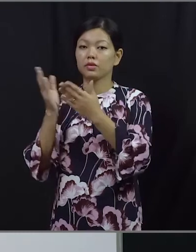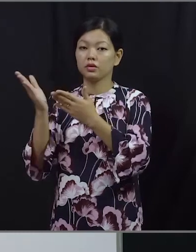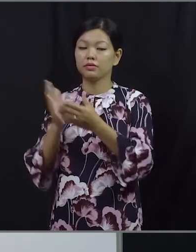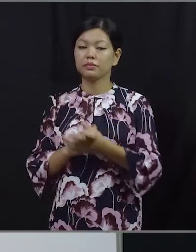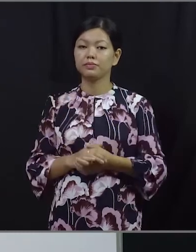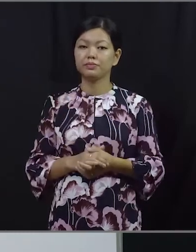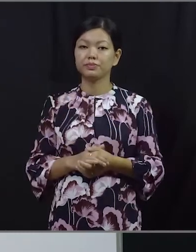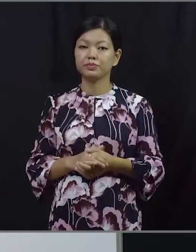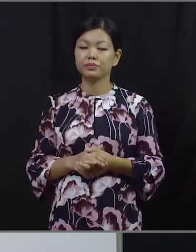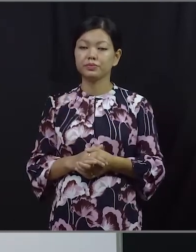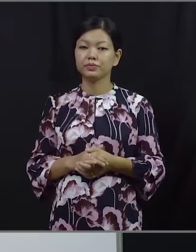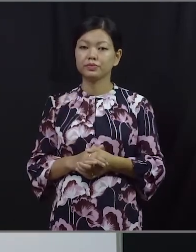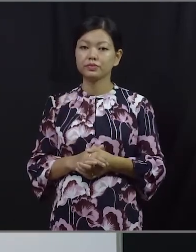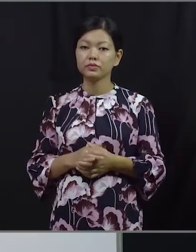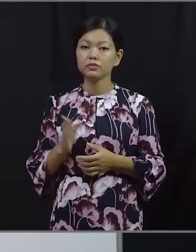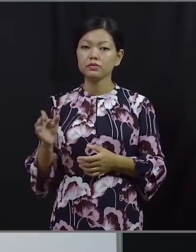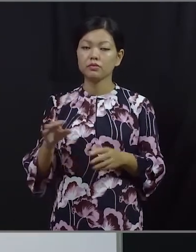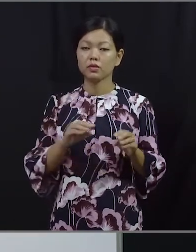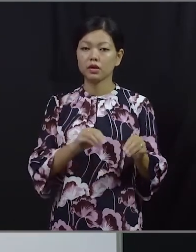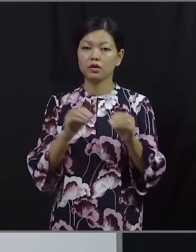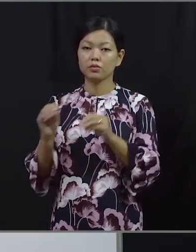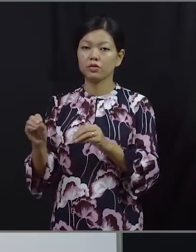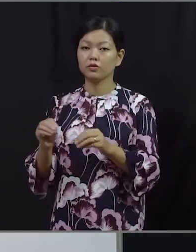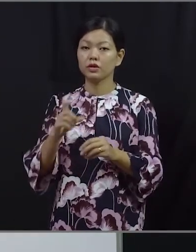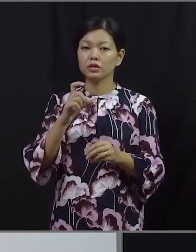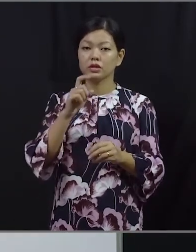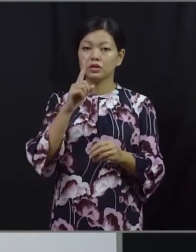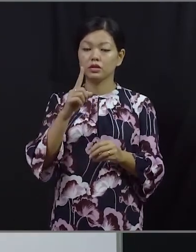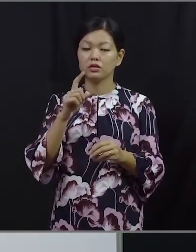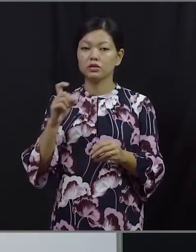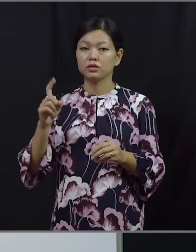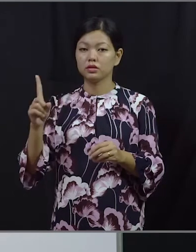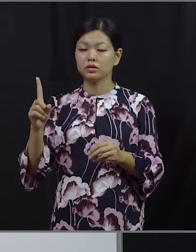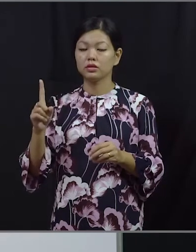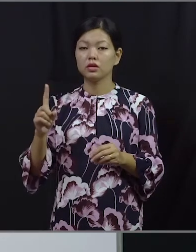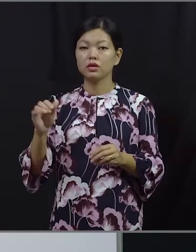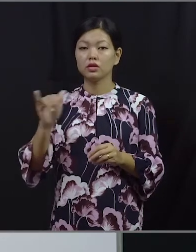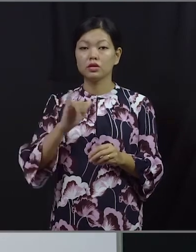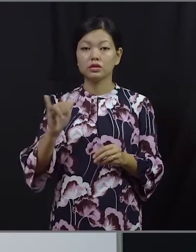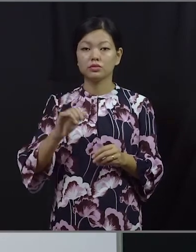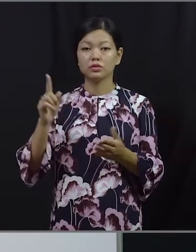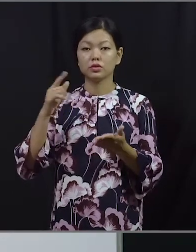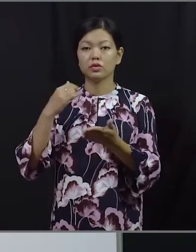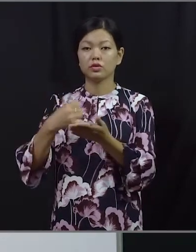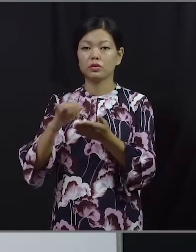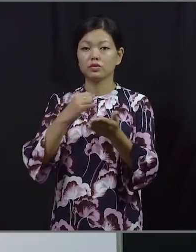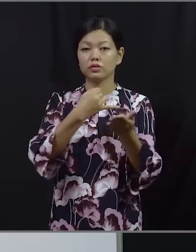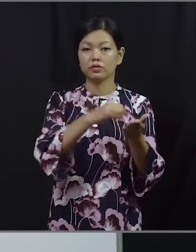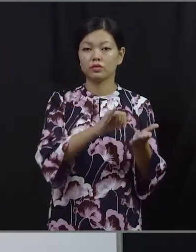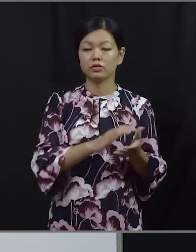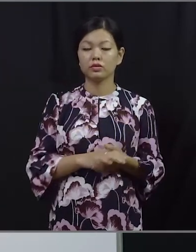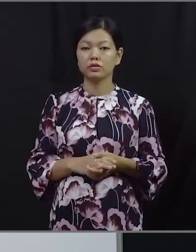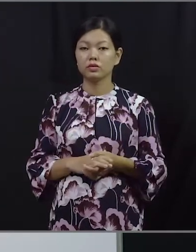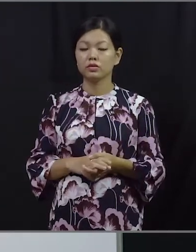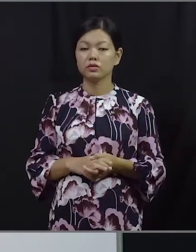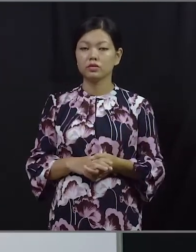C. Okay, so we are taking this side, so this is C dash and this is C dash. So let's cancel out these two. So A double dash C dash will